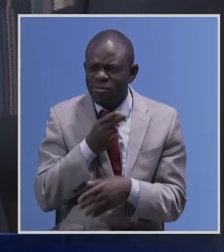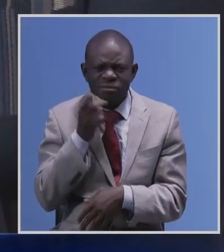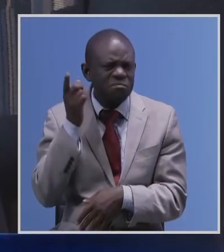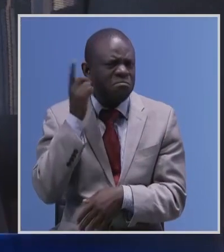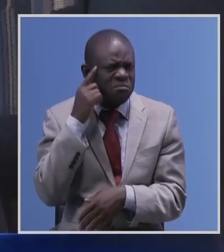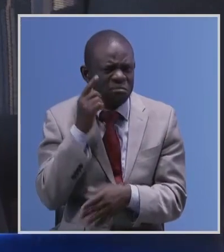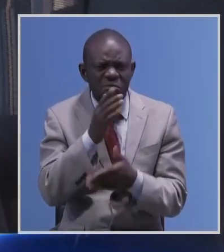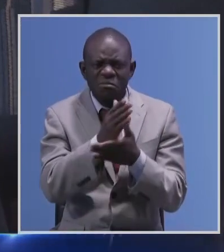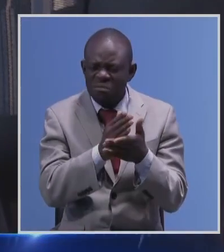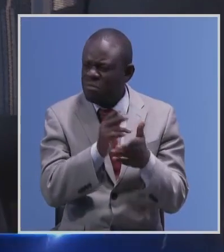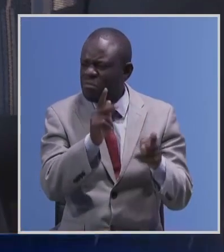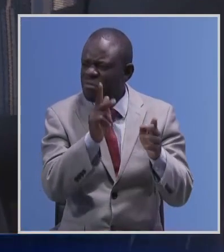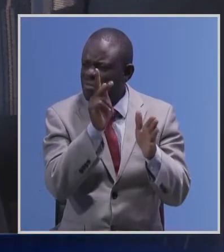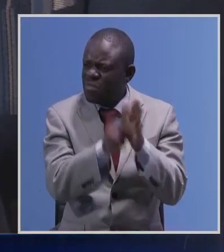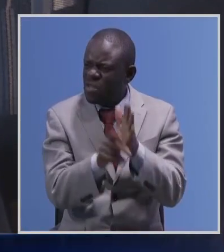the elections.